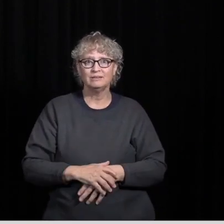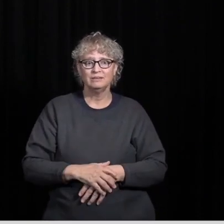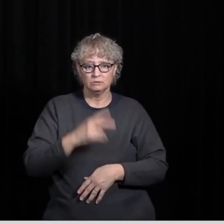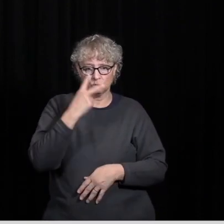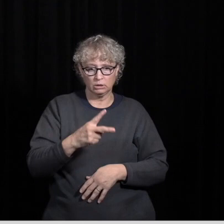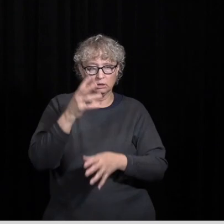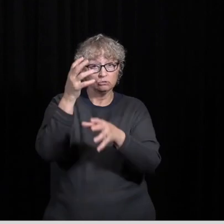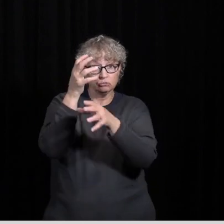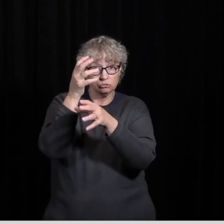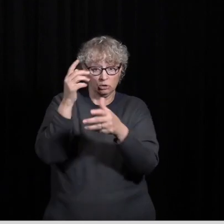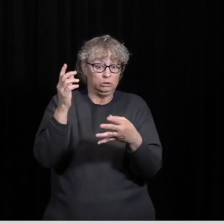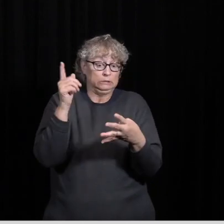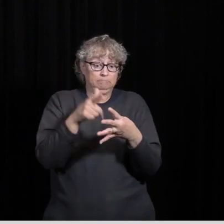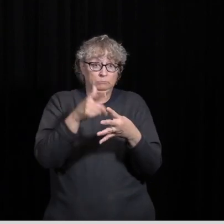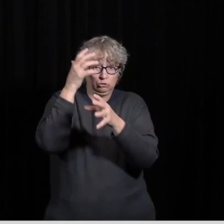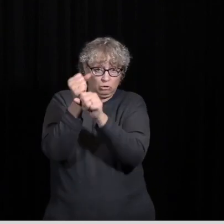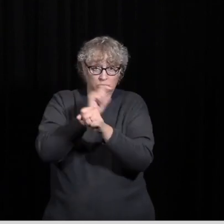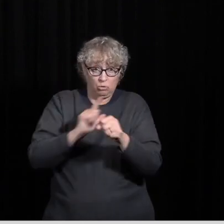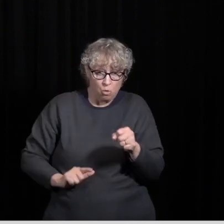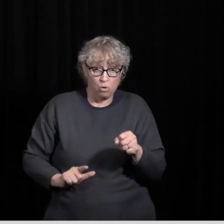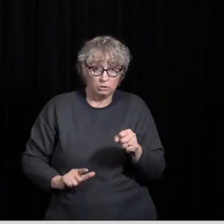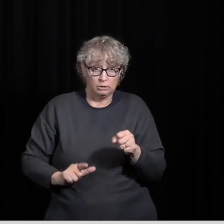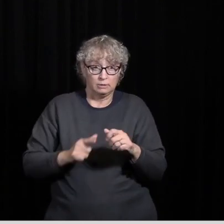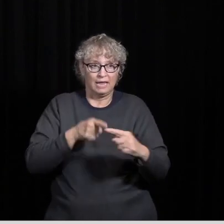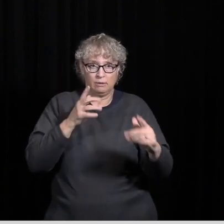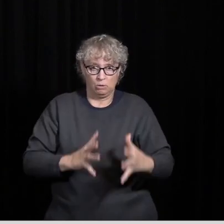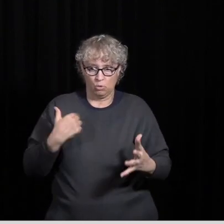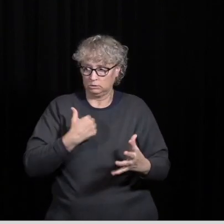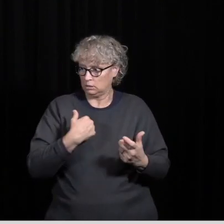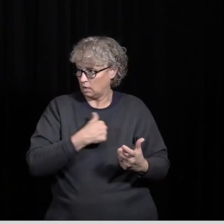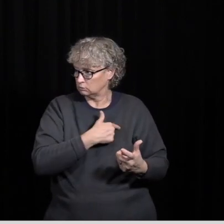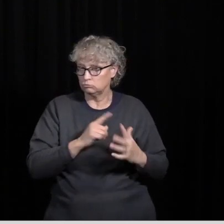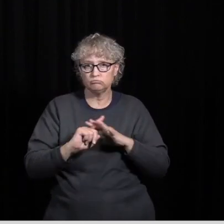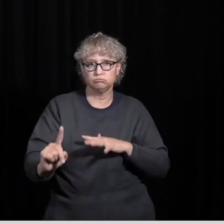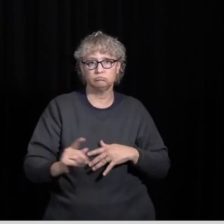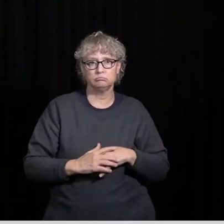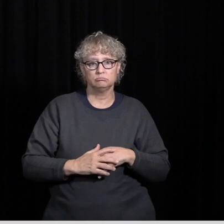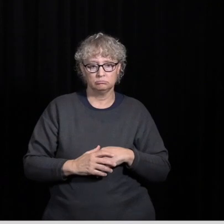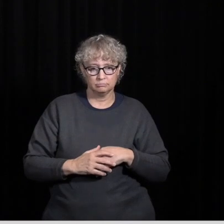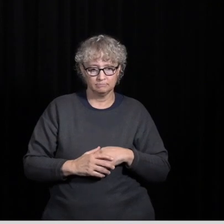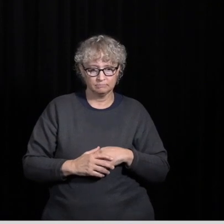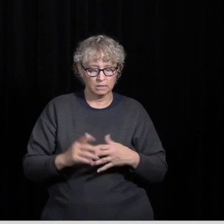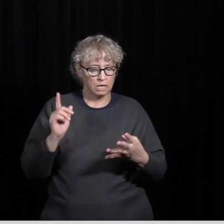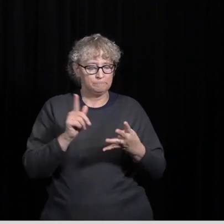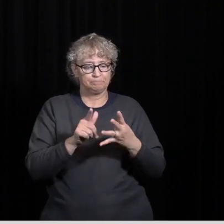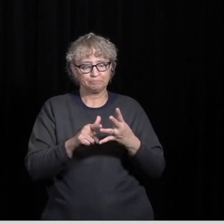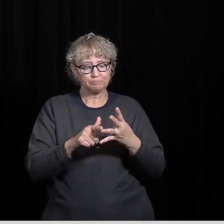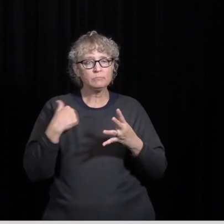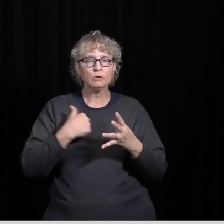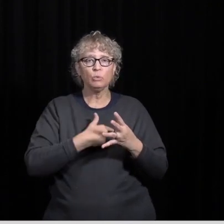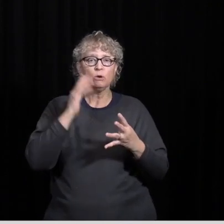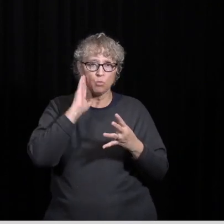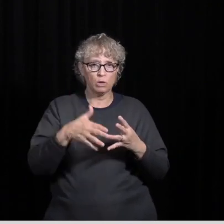trust the Lord, because the enemy's going to try to scare you off. And then we're going to suffer. And the way I put this is, God